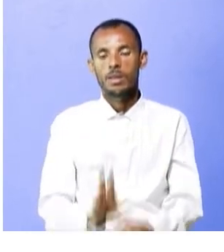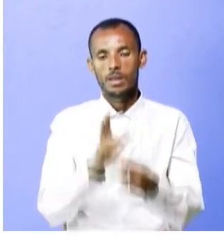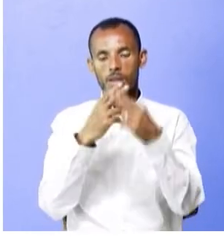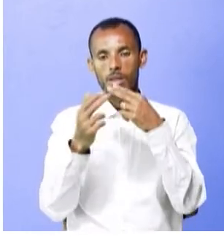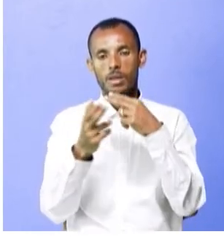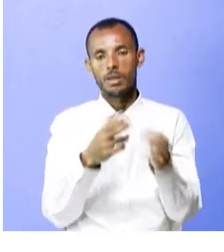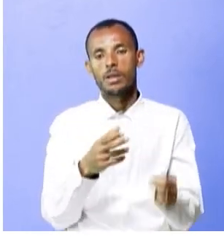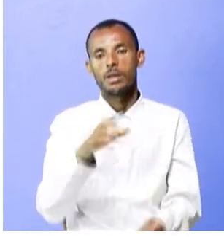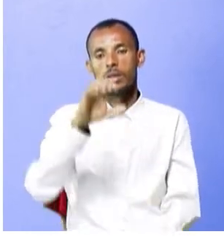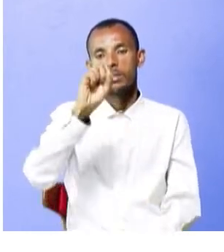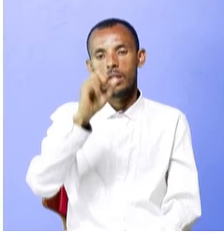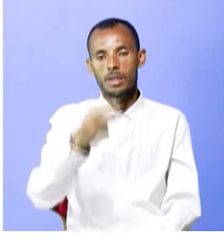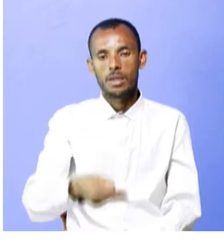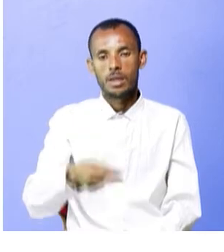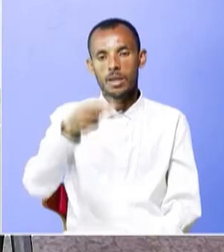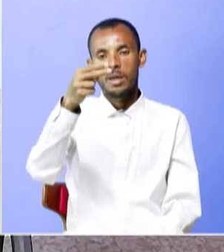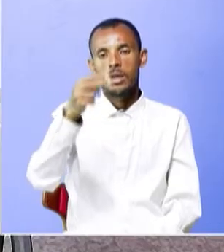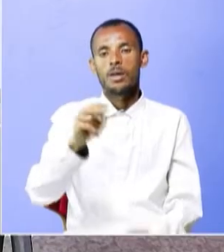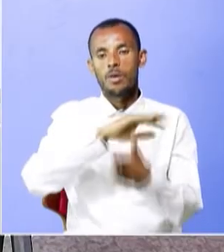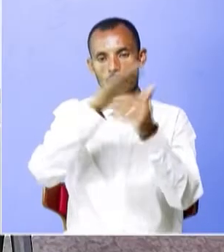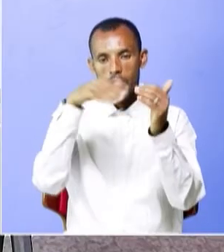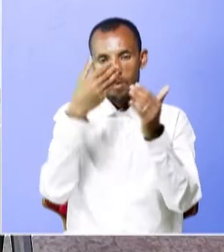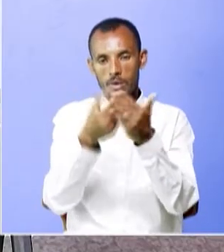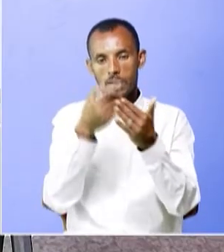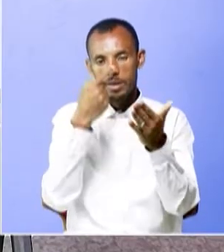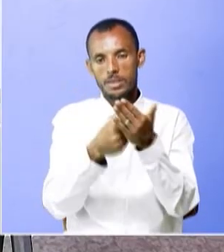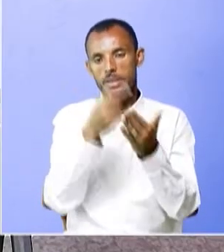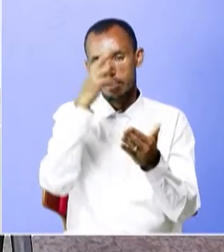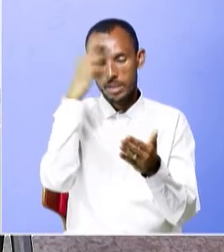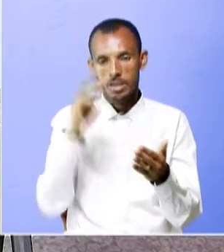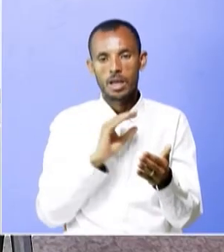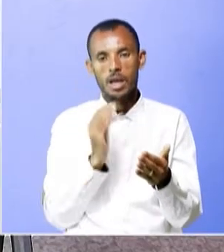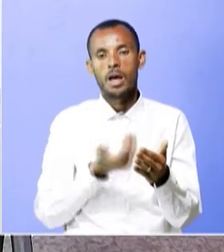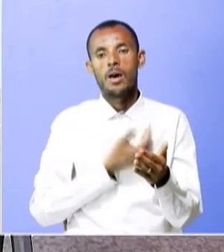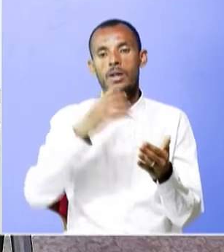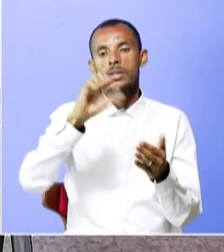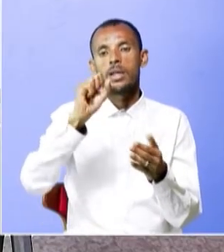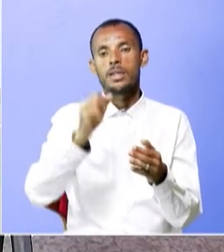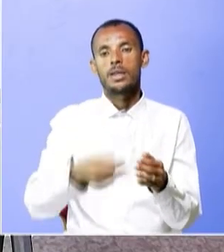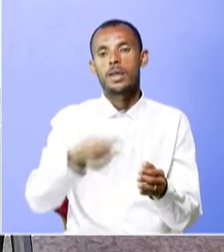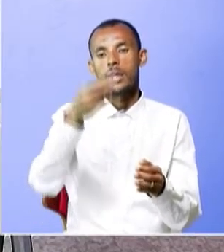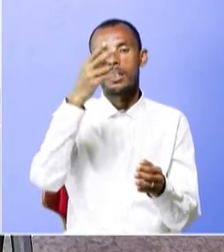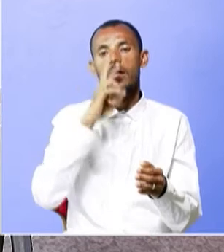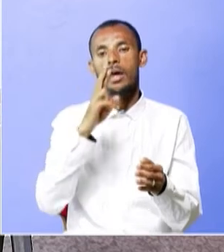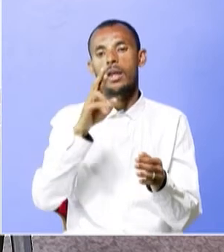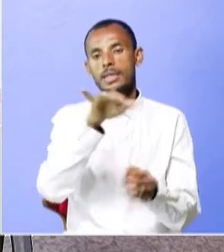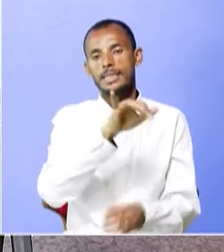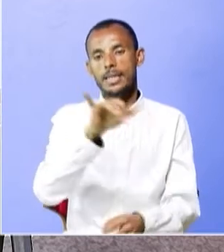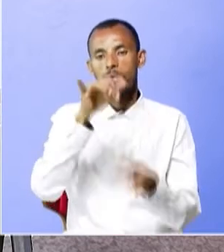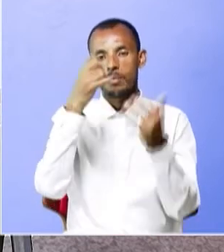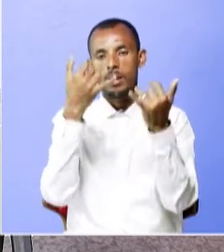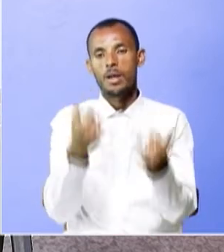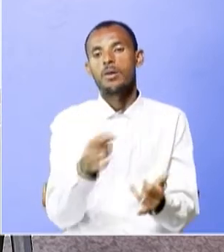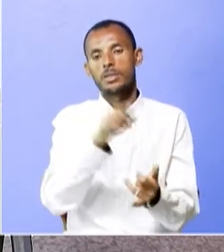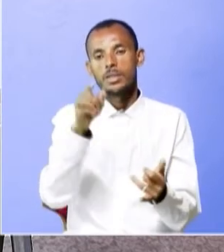times the slant height. In all these cases, our slant heights are the same. Now, there